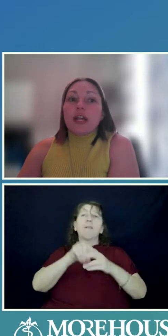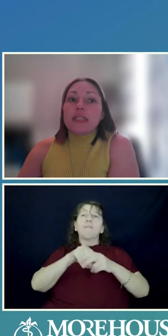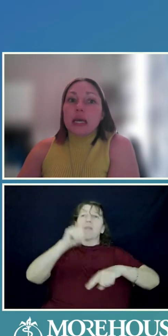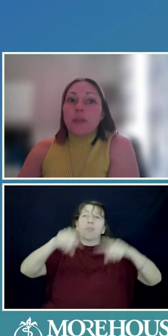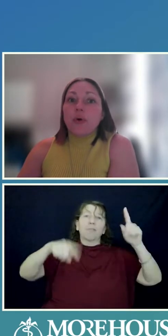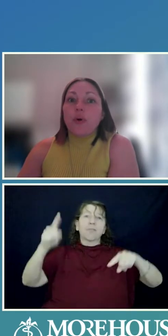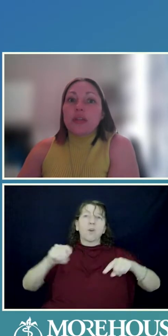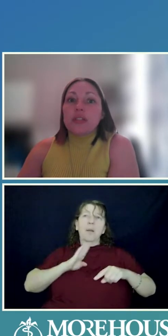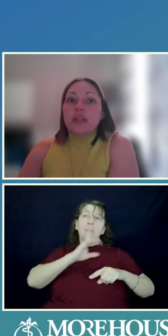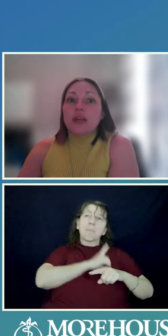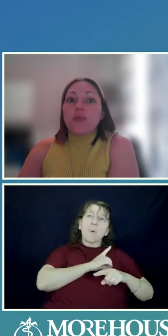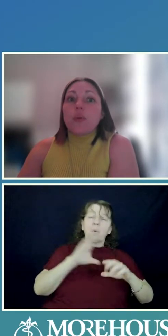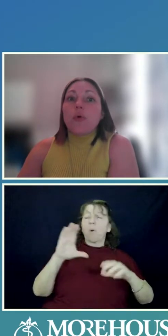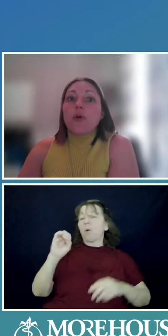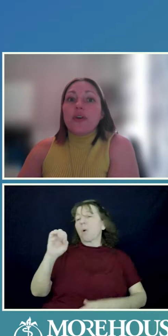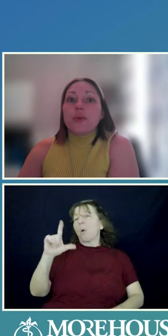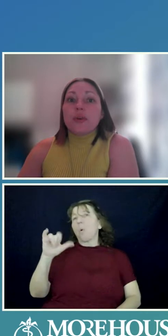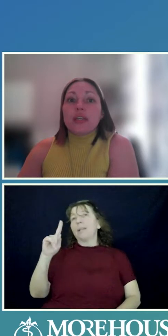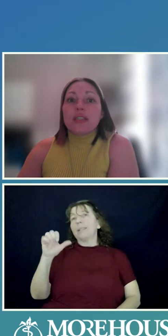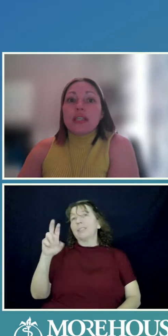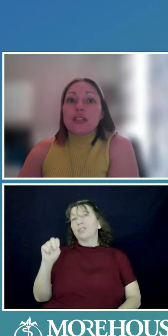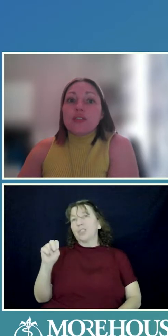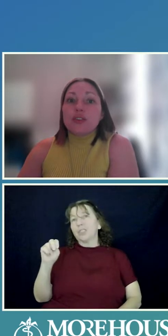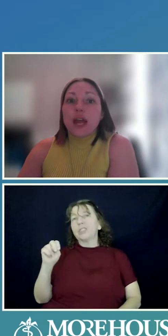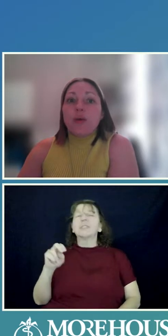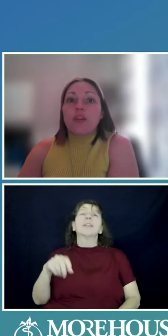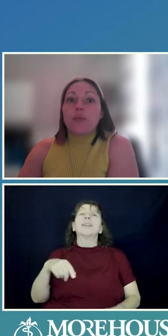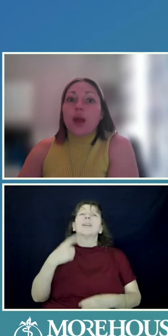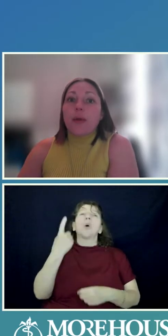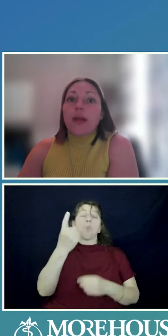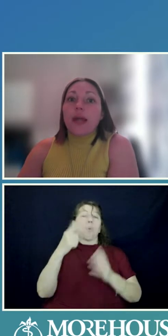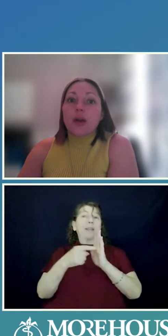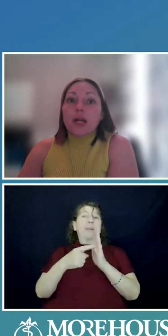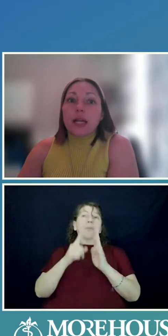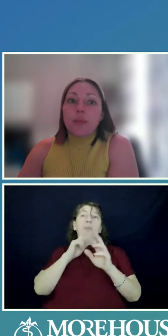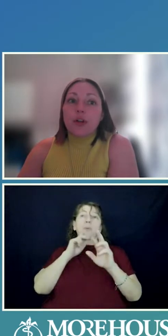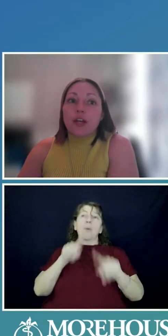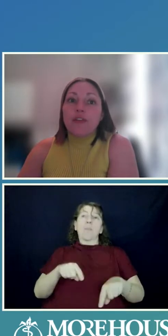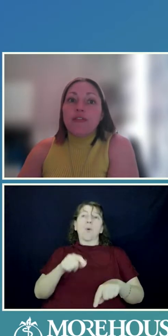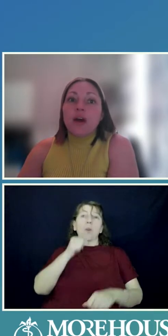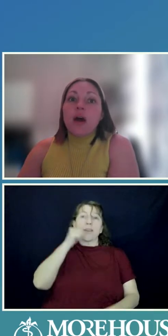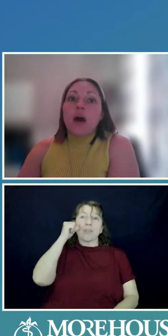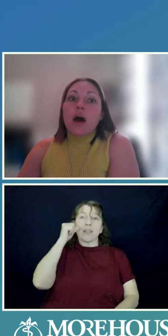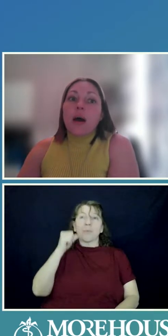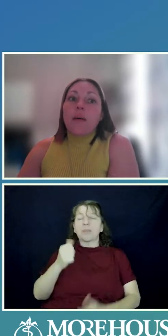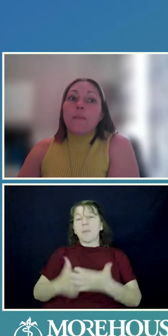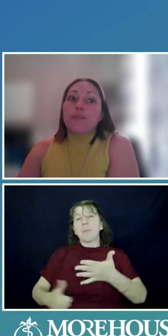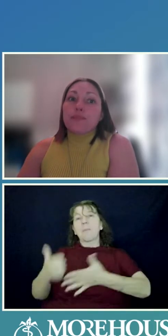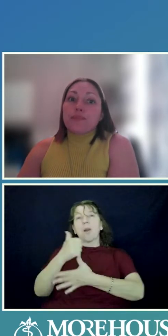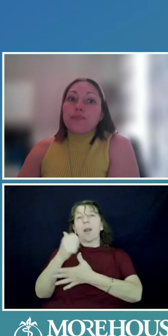Really great example is the report that we released yesterday with the Primary Care Collaborative.